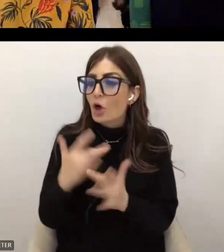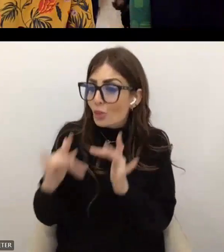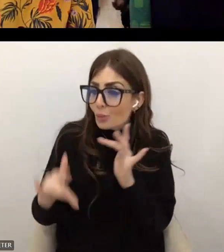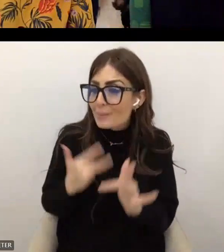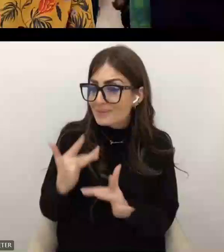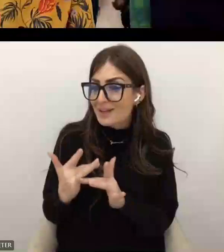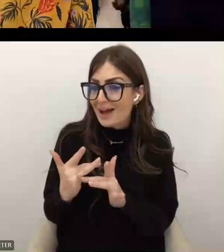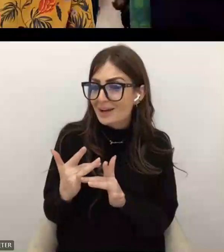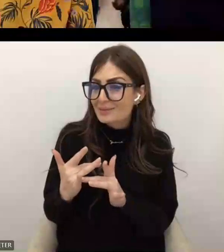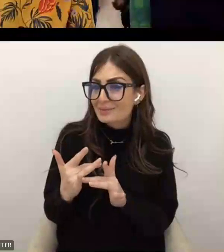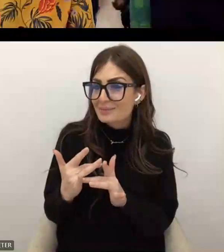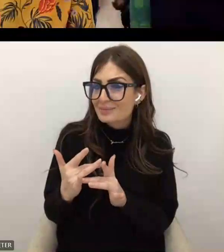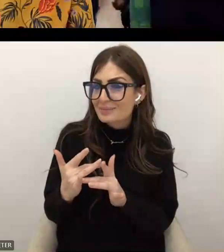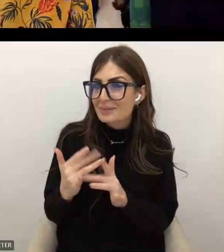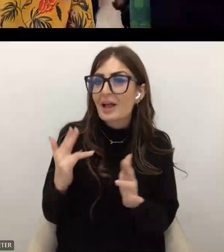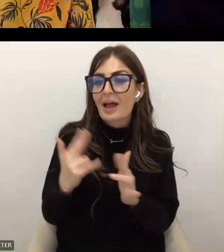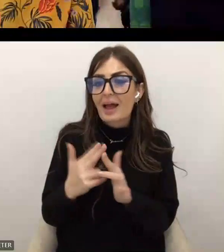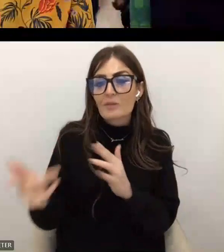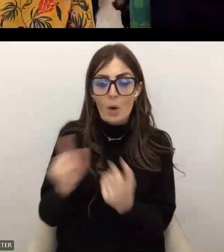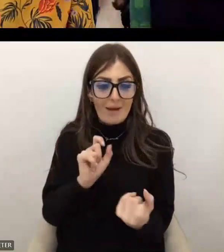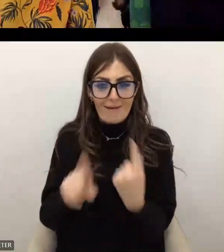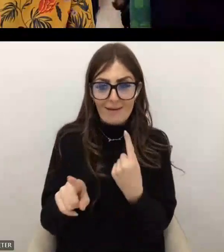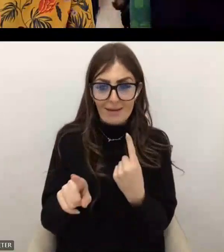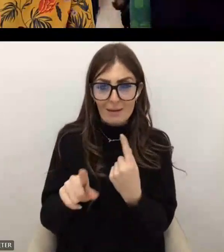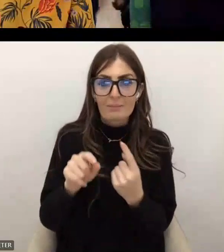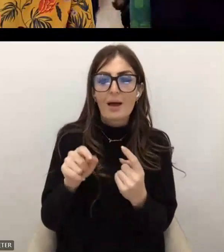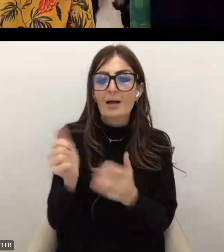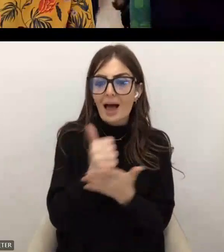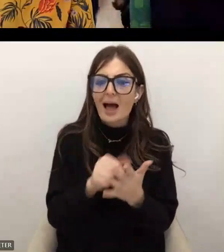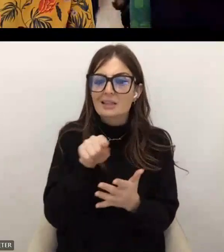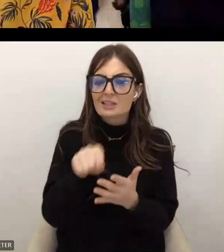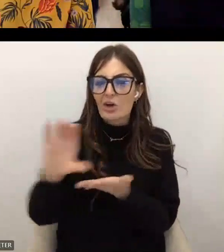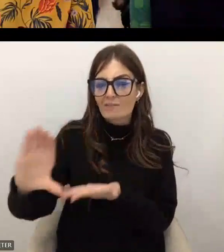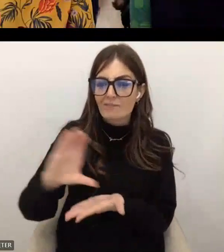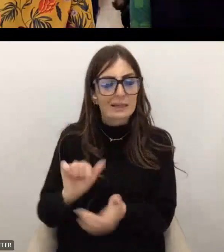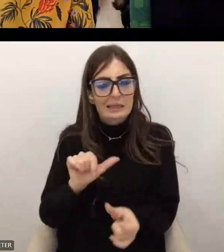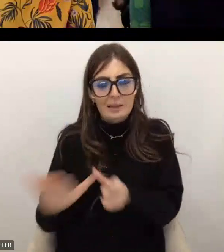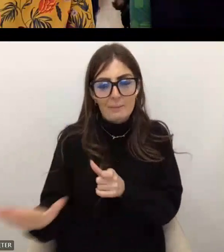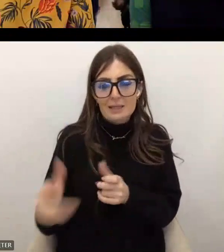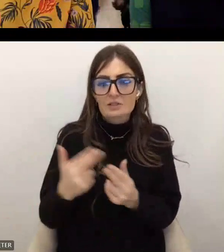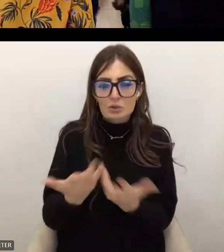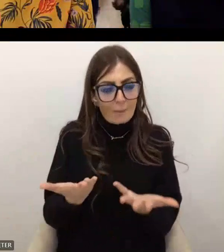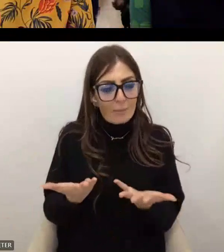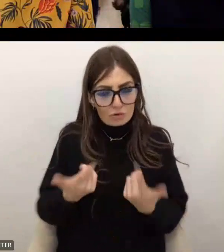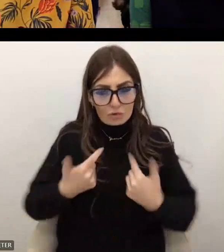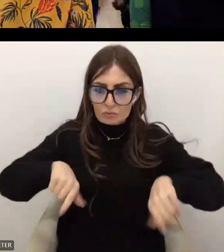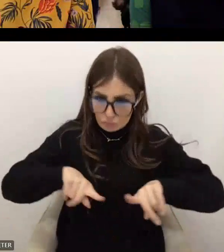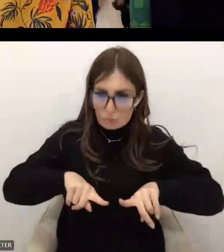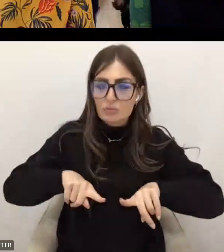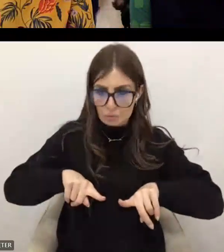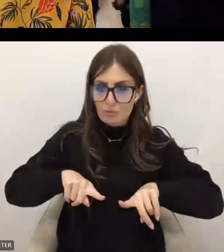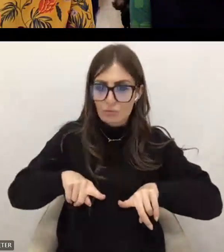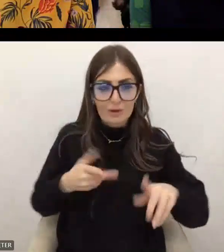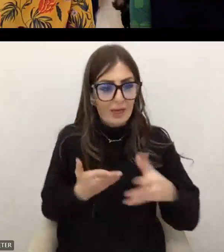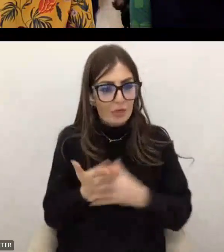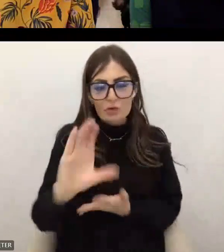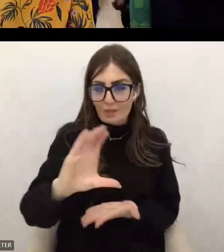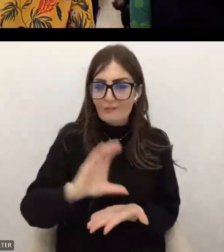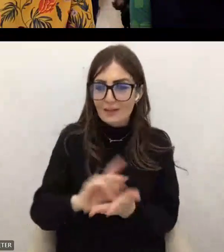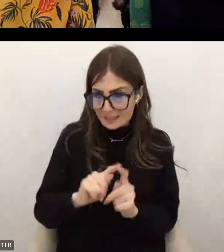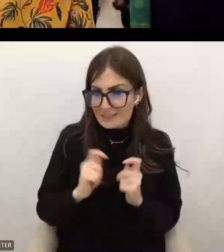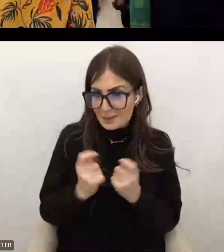and for email, arts.funding is the best email to come through to, and that'll get to the arts funding team.